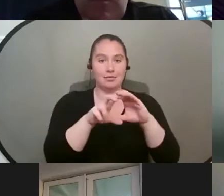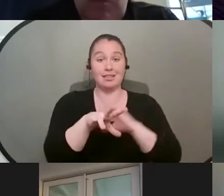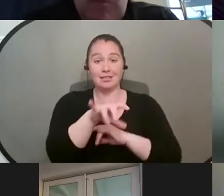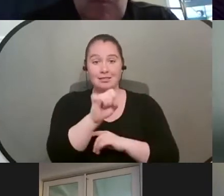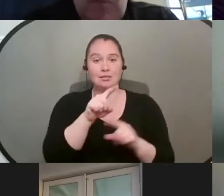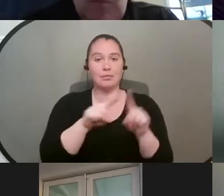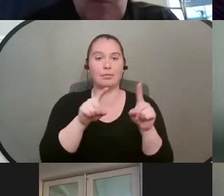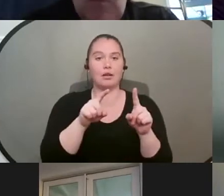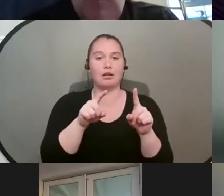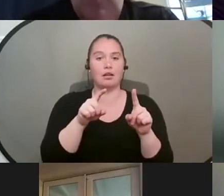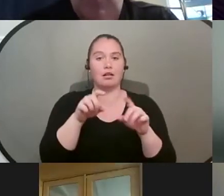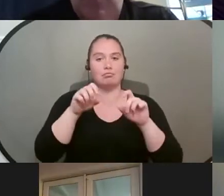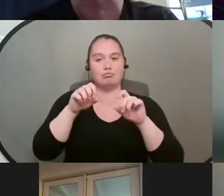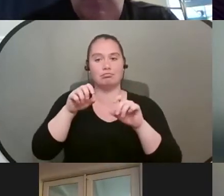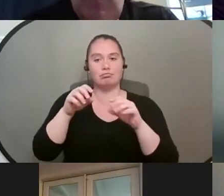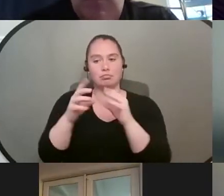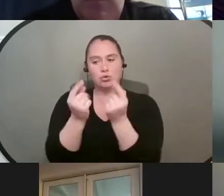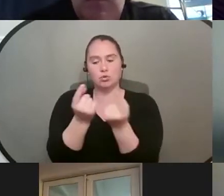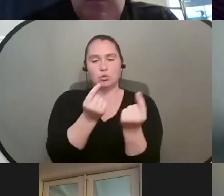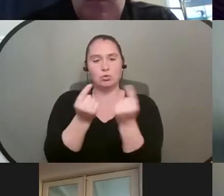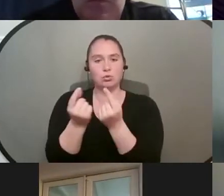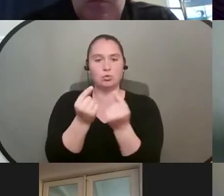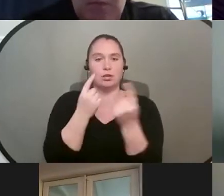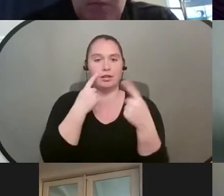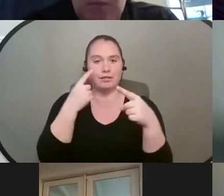operational efficiency.